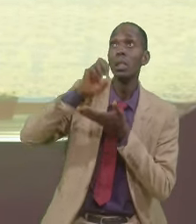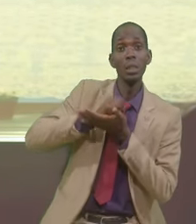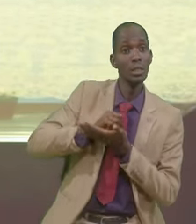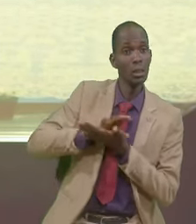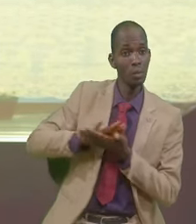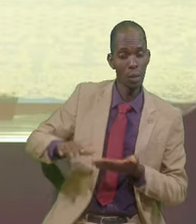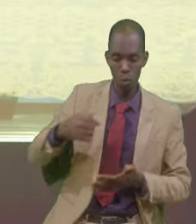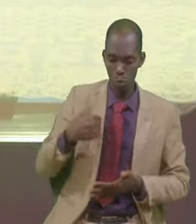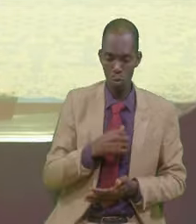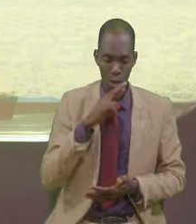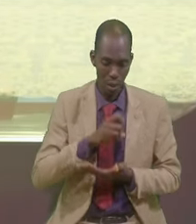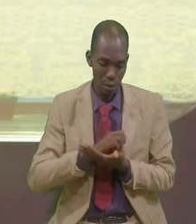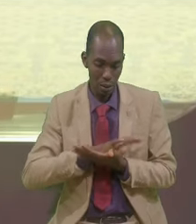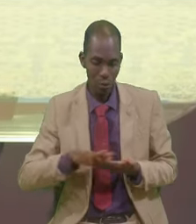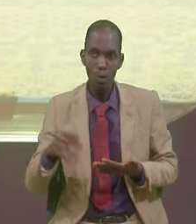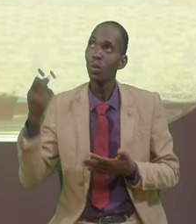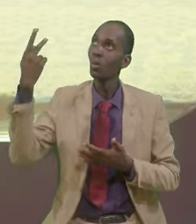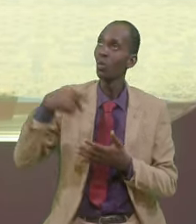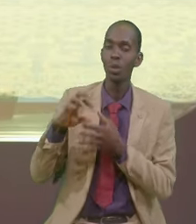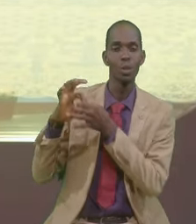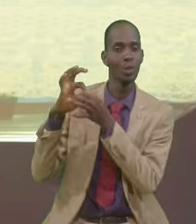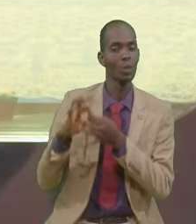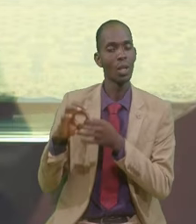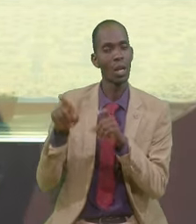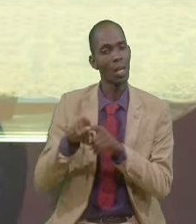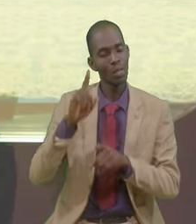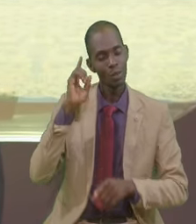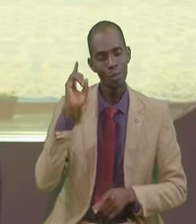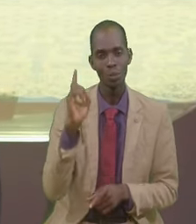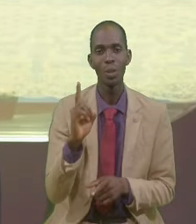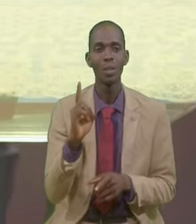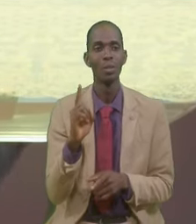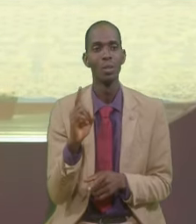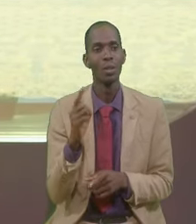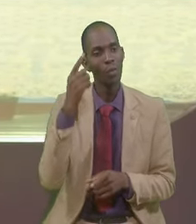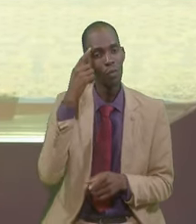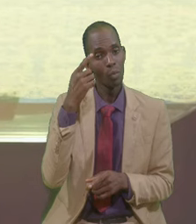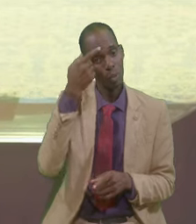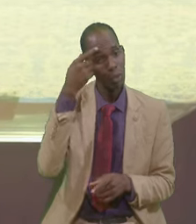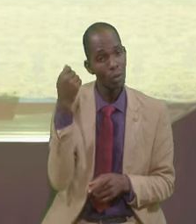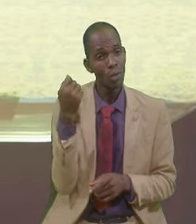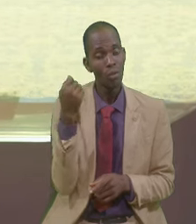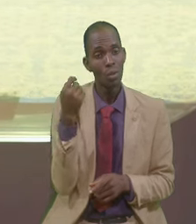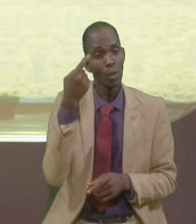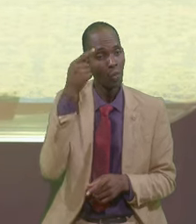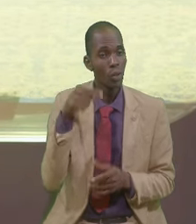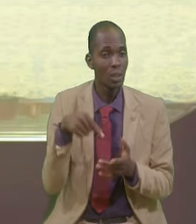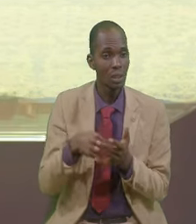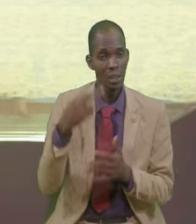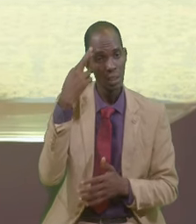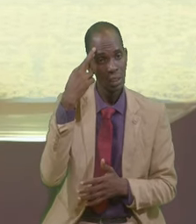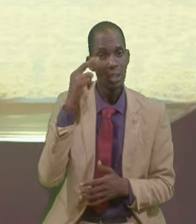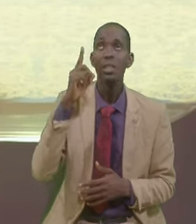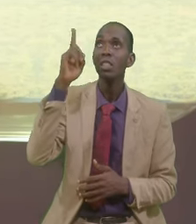we are sanctified, and then we're united with him. It says they are all of one, because it says, for which cause